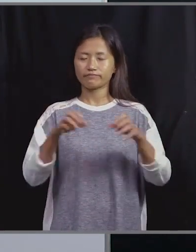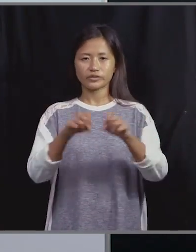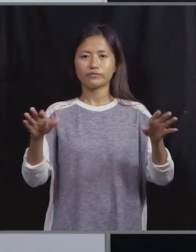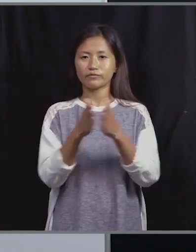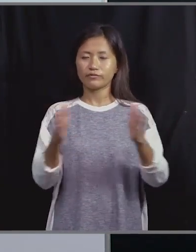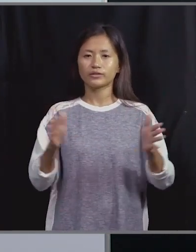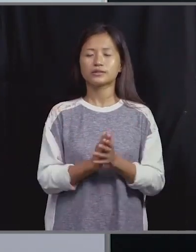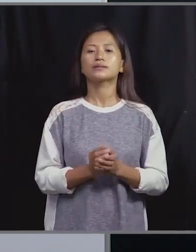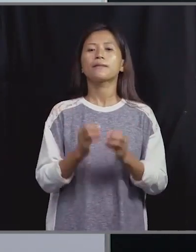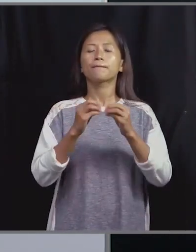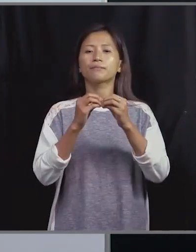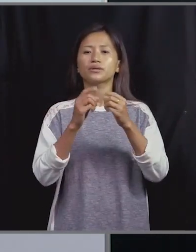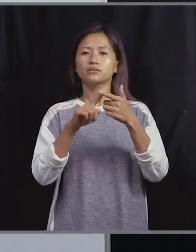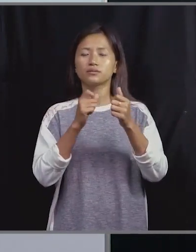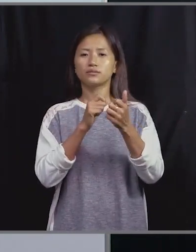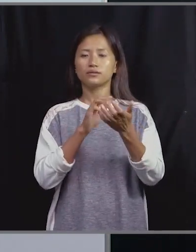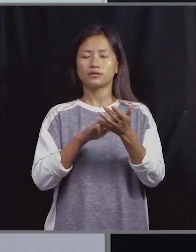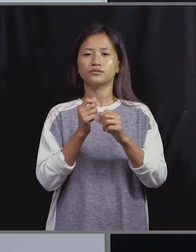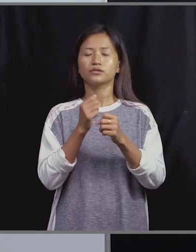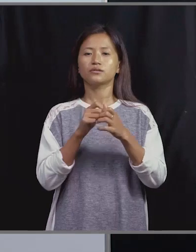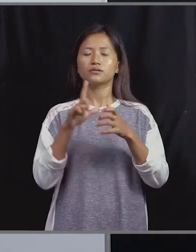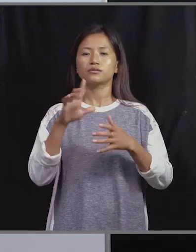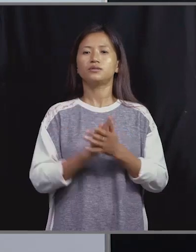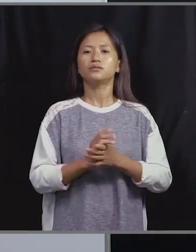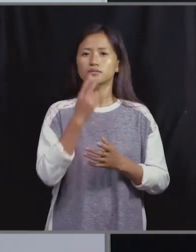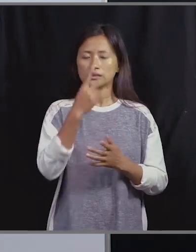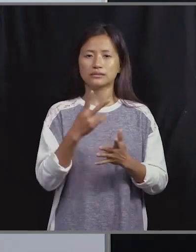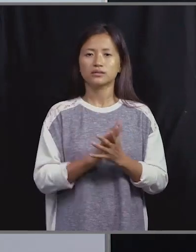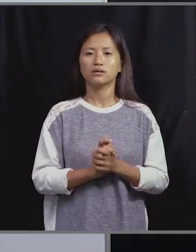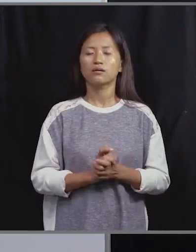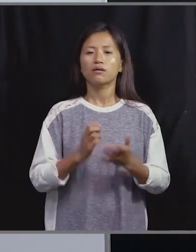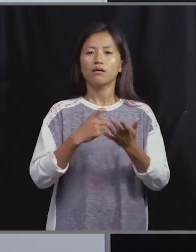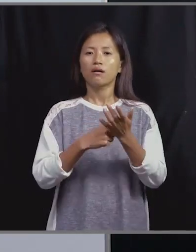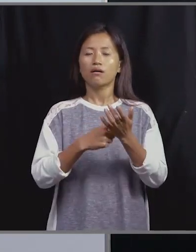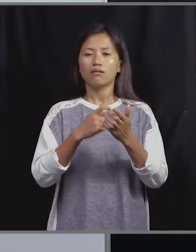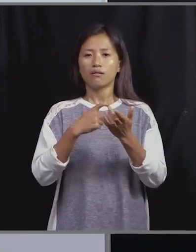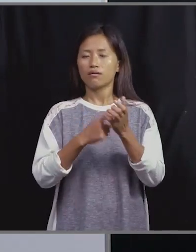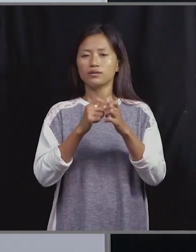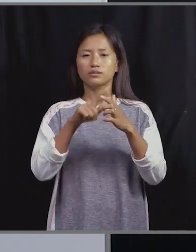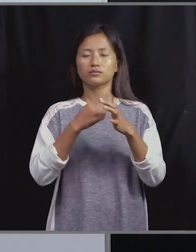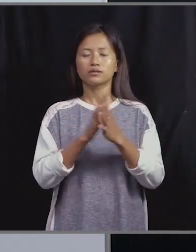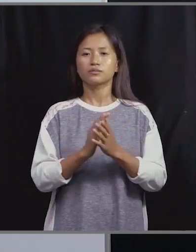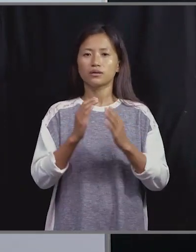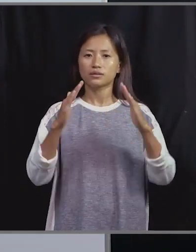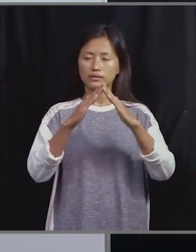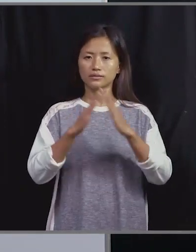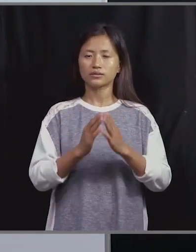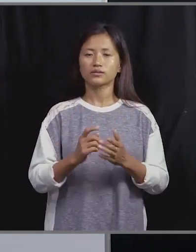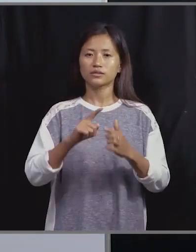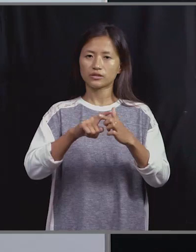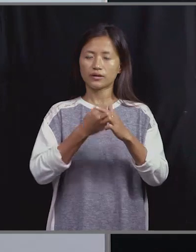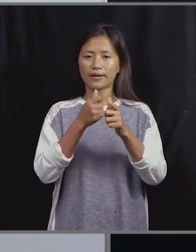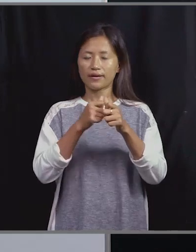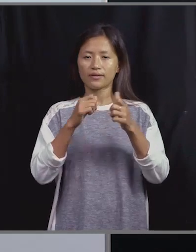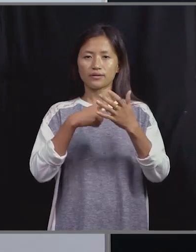time, which means that if you look at the present context, you will find this Raj Mahal hill in the state of Jharkhand in the